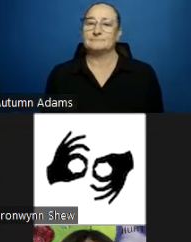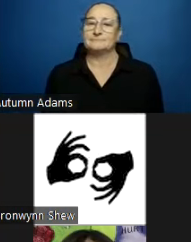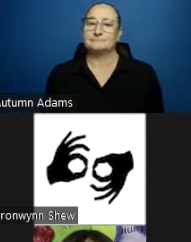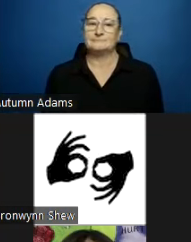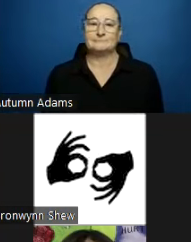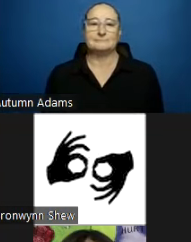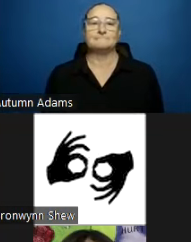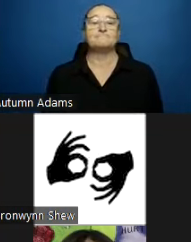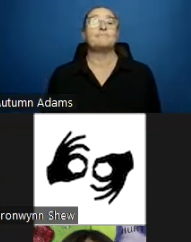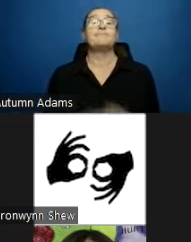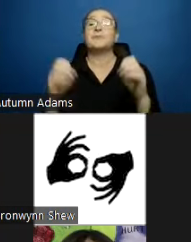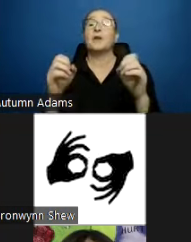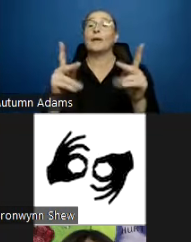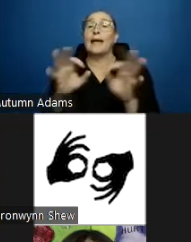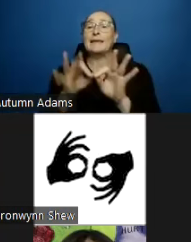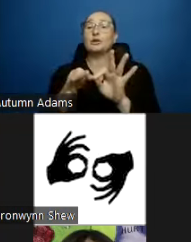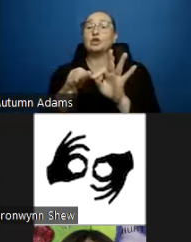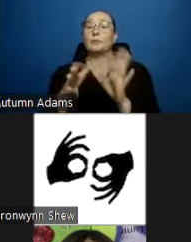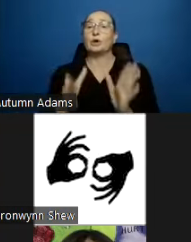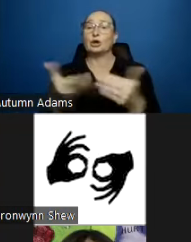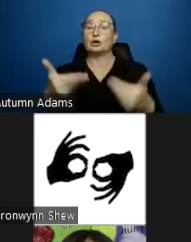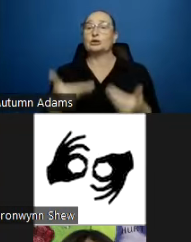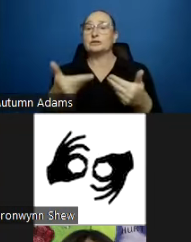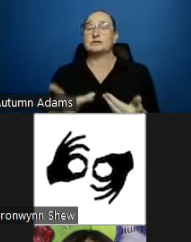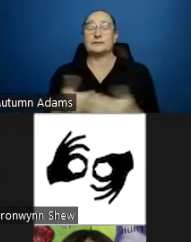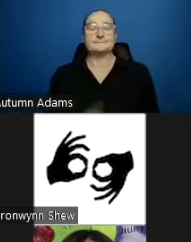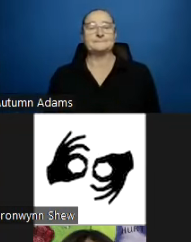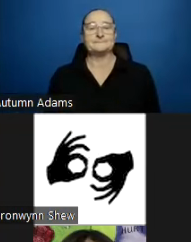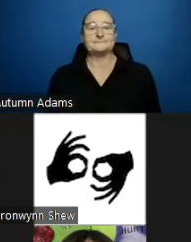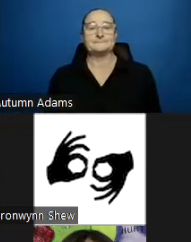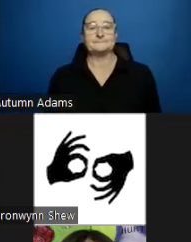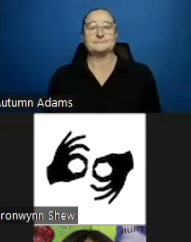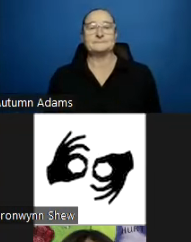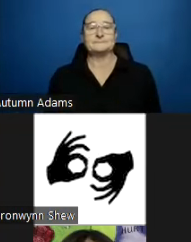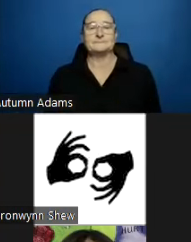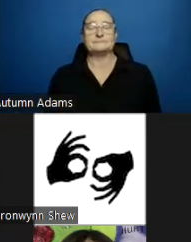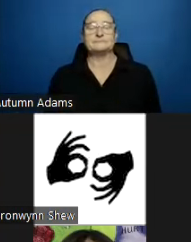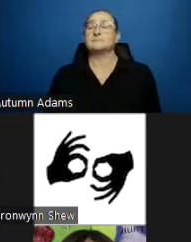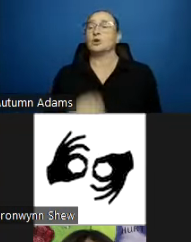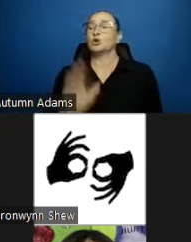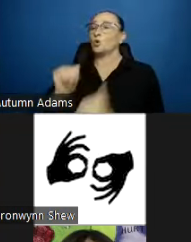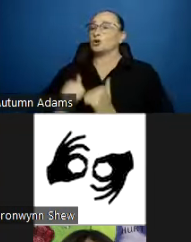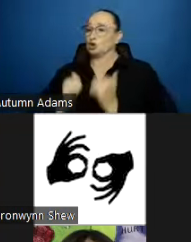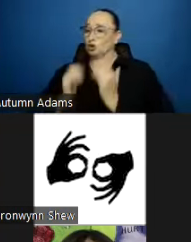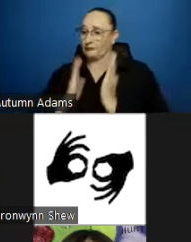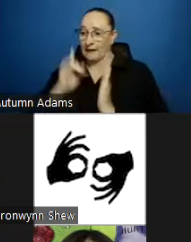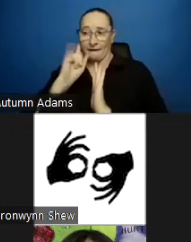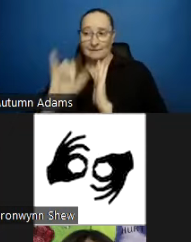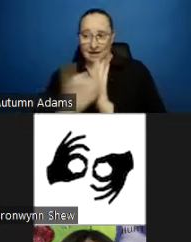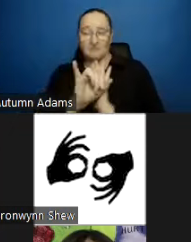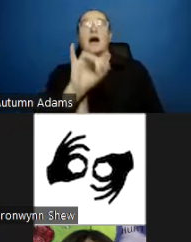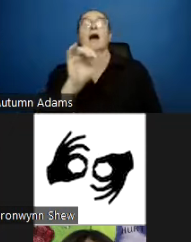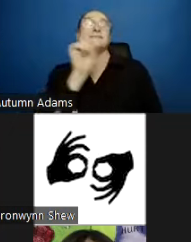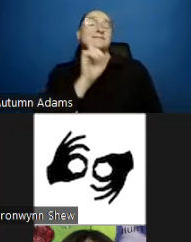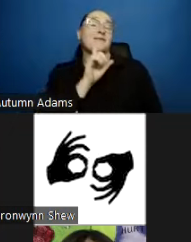Okay, interpreters. So if your survivor identifies as a deaf or hard of hearing person and they ask